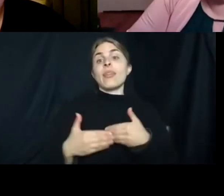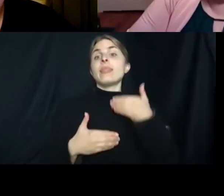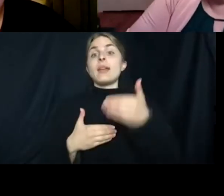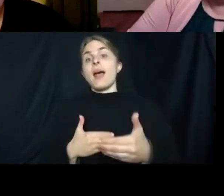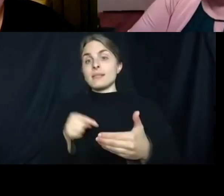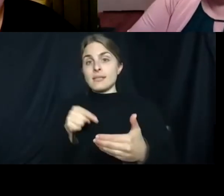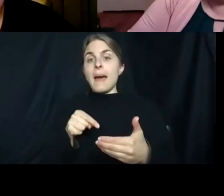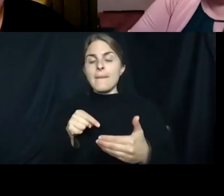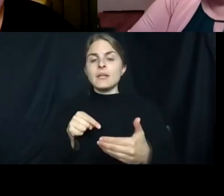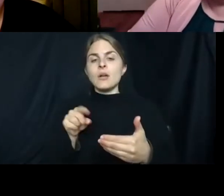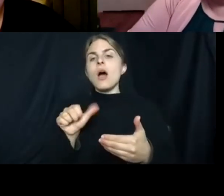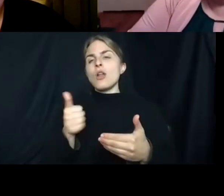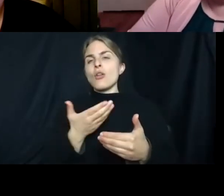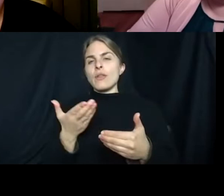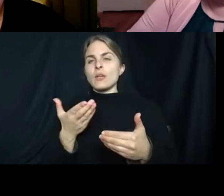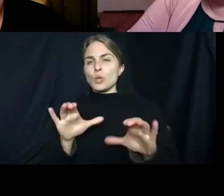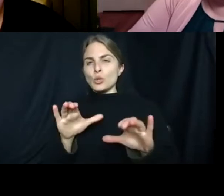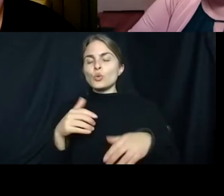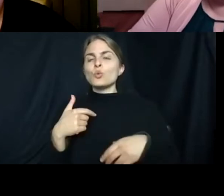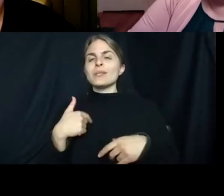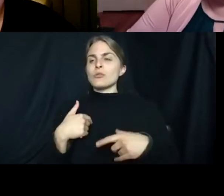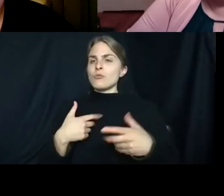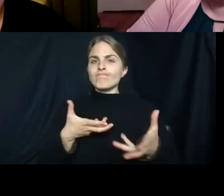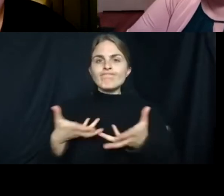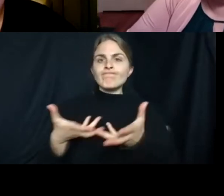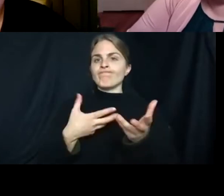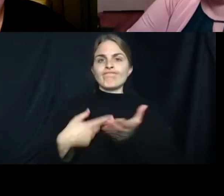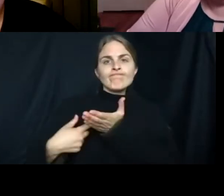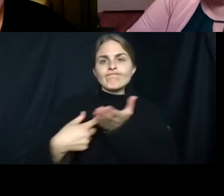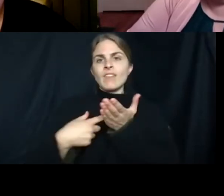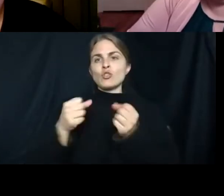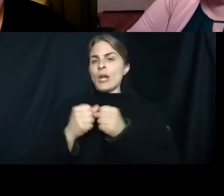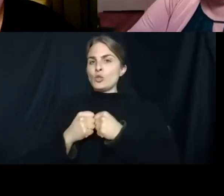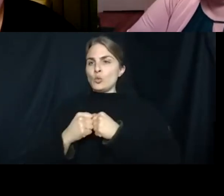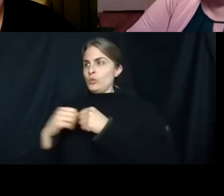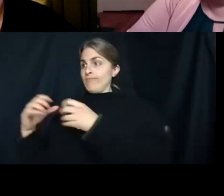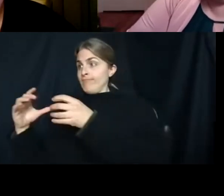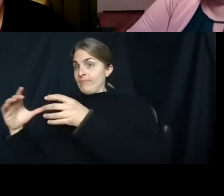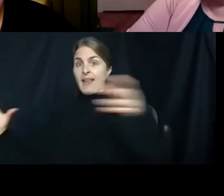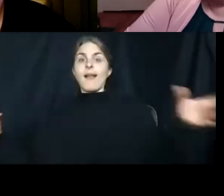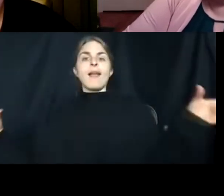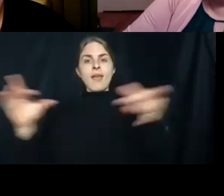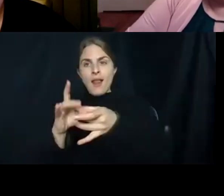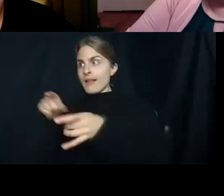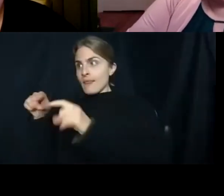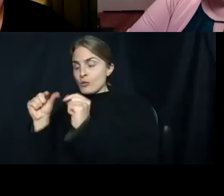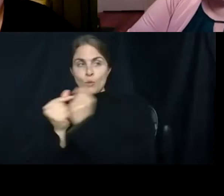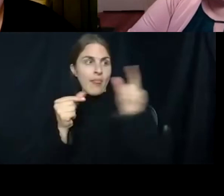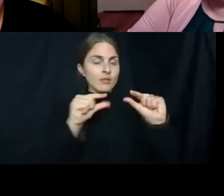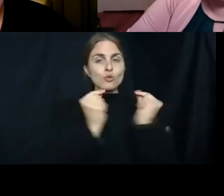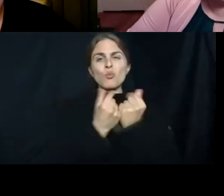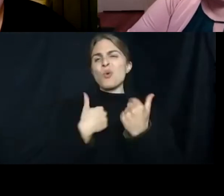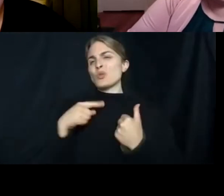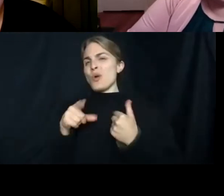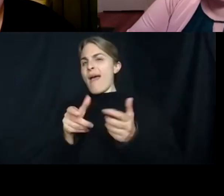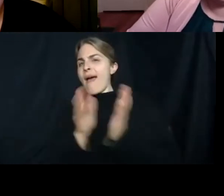another thing I think that we can be doing to start to have these conversations and bridge that gap, is asking more questions, right? I know that, you know, you only have so much